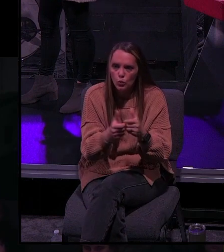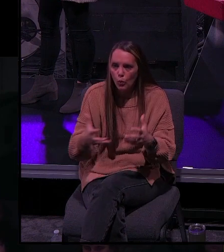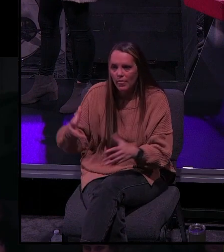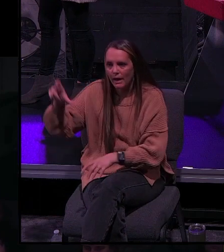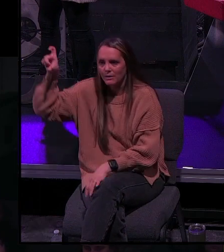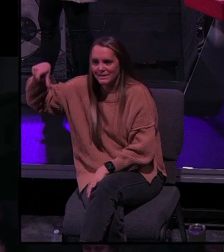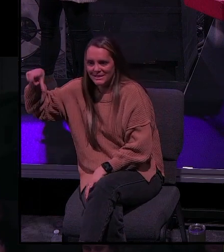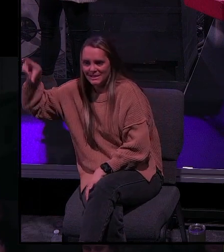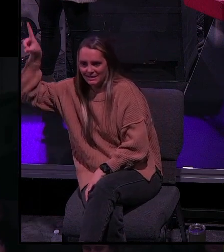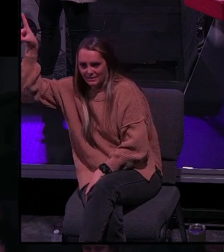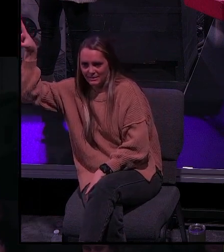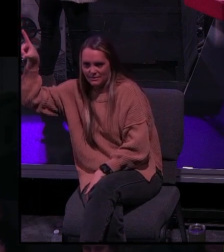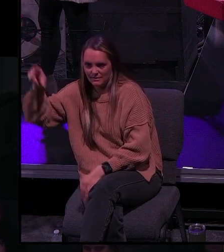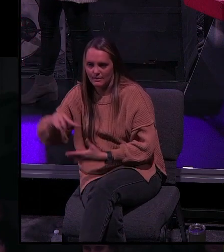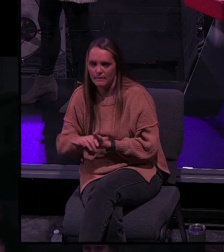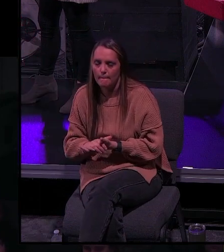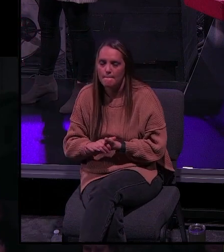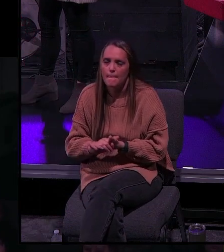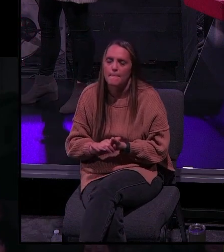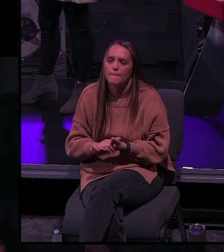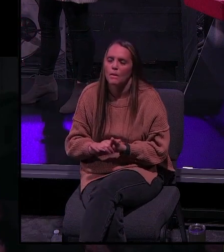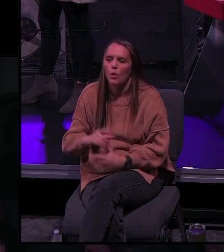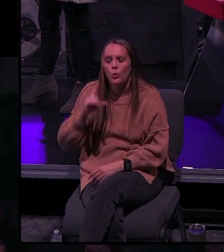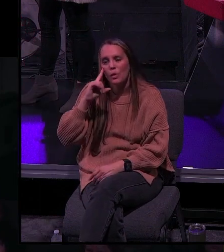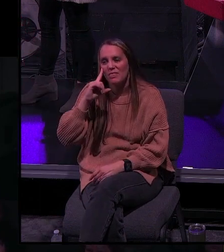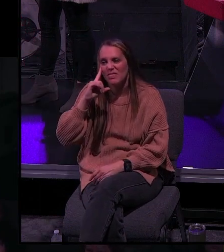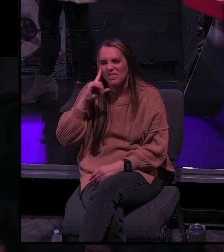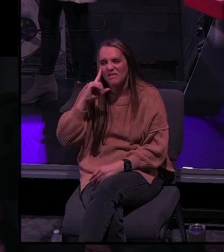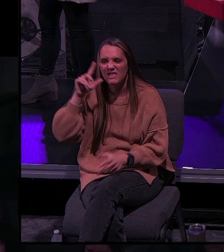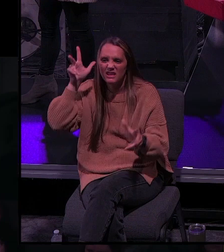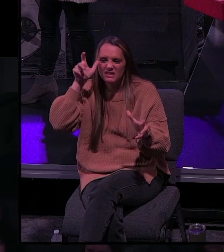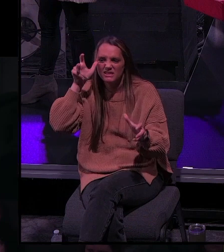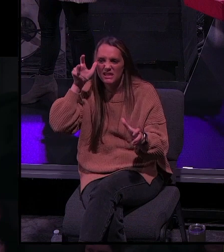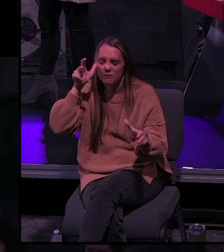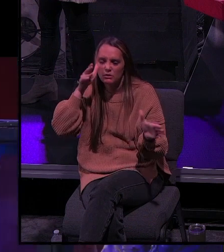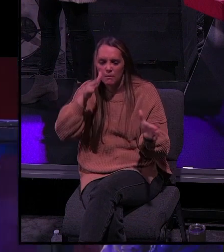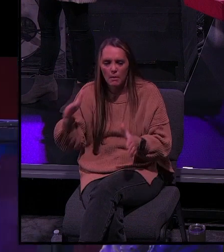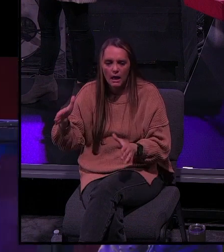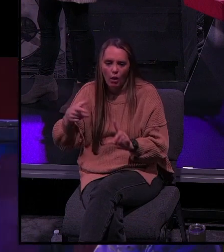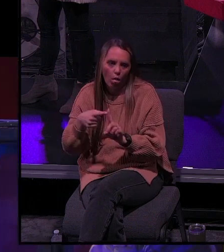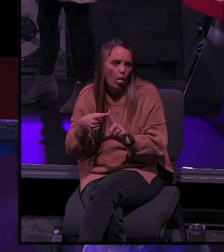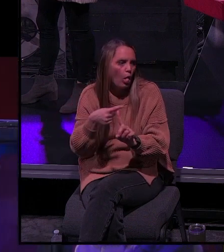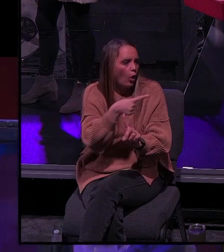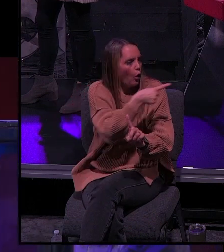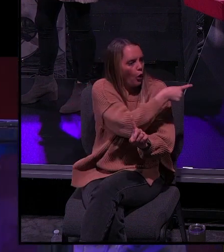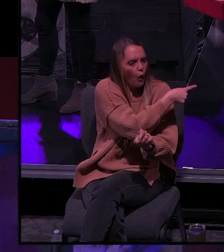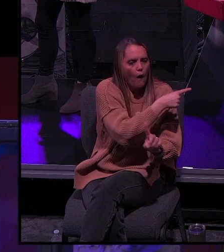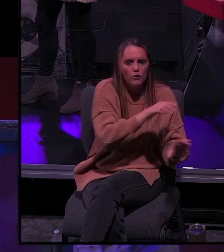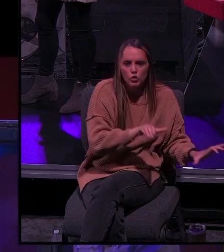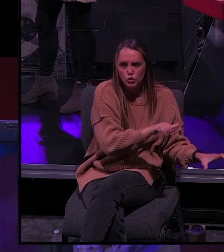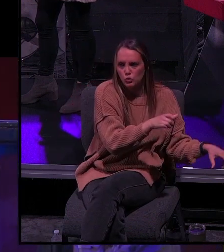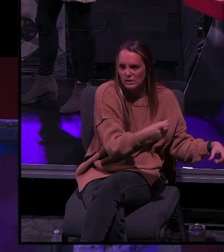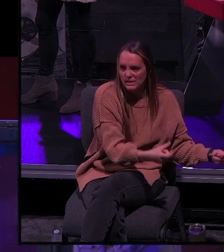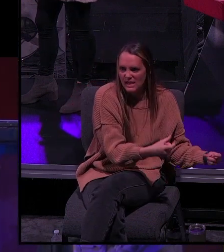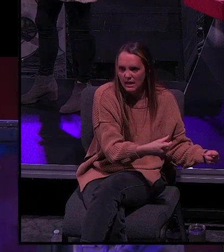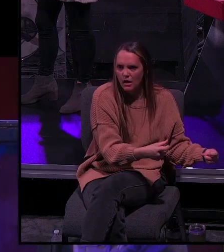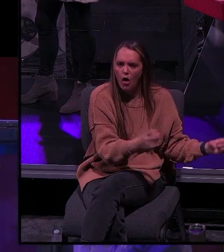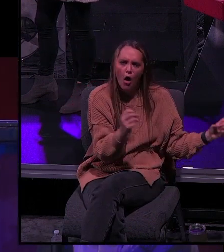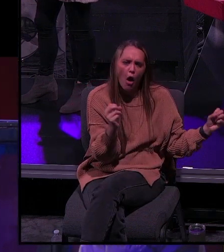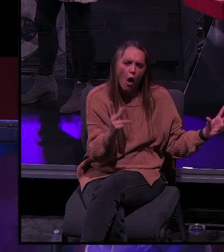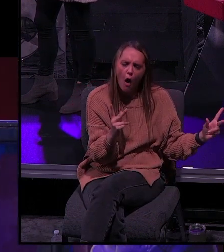We think that like Satan's main goal is to like get us to go way off track and do some horrible, awful sin, commit some horrible crime or do something like that.